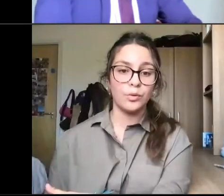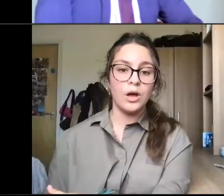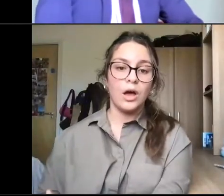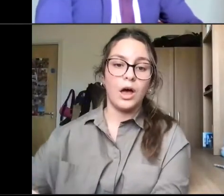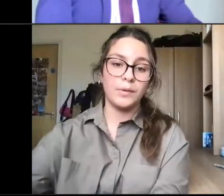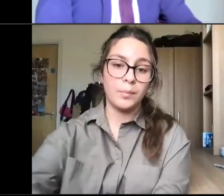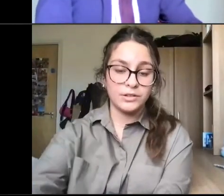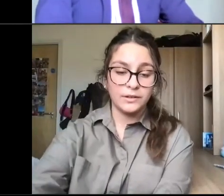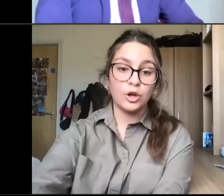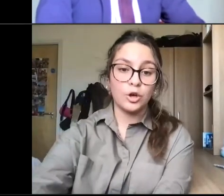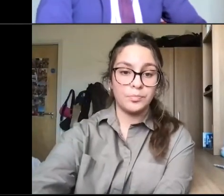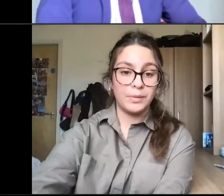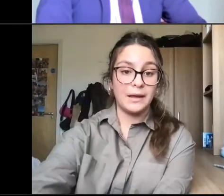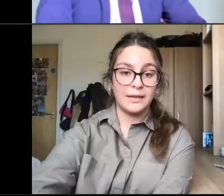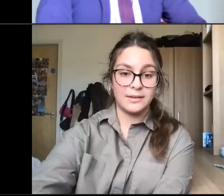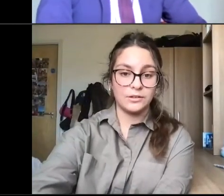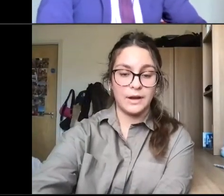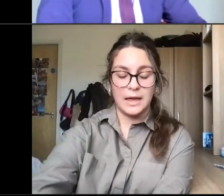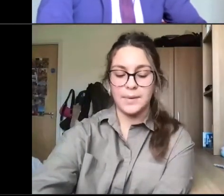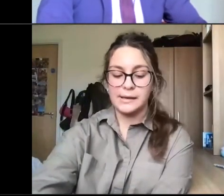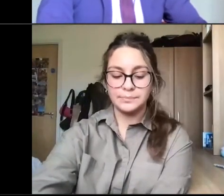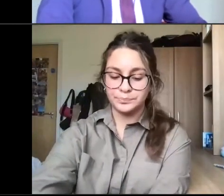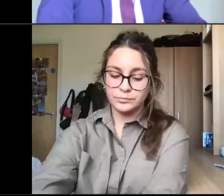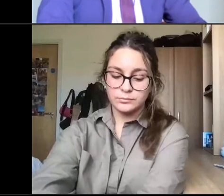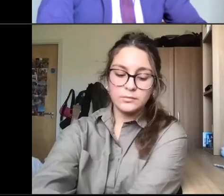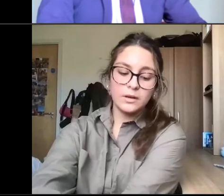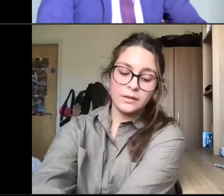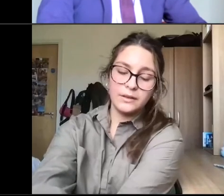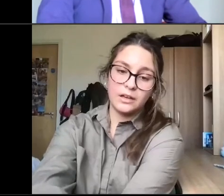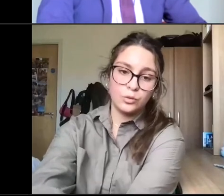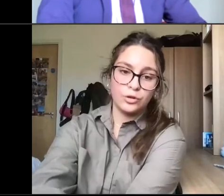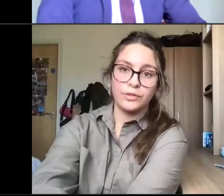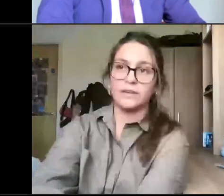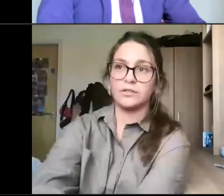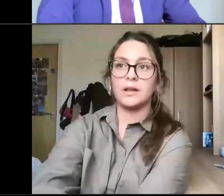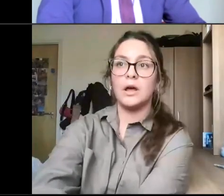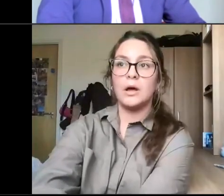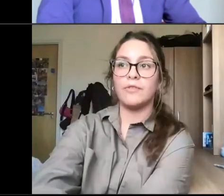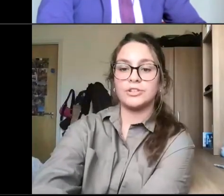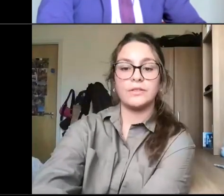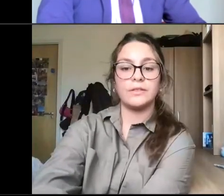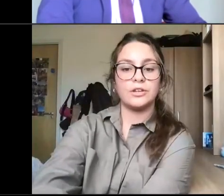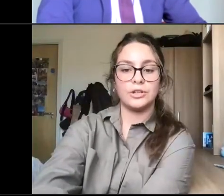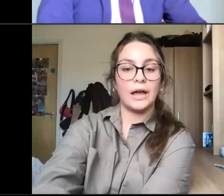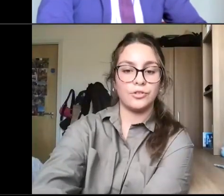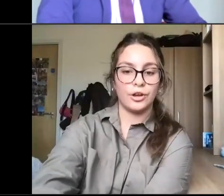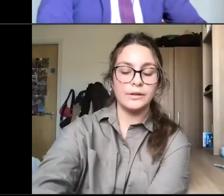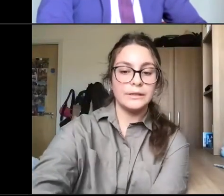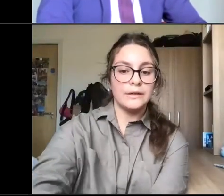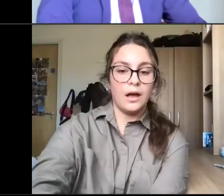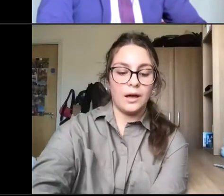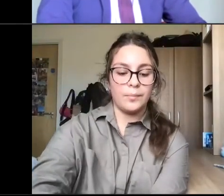possible young person that could be sent to an AP? I think that is also important. There's so many prevention things you can